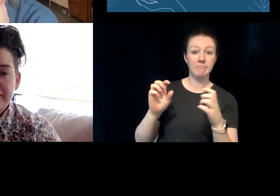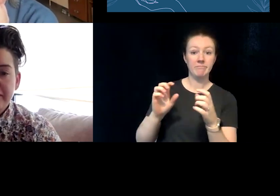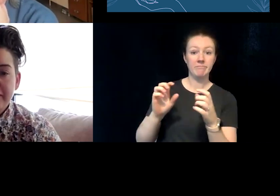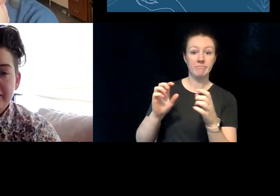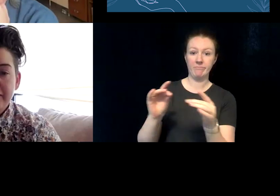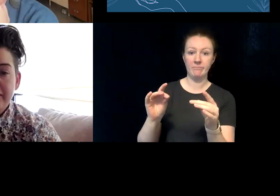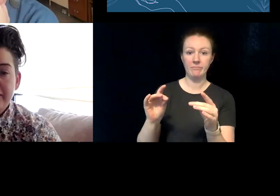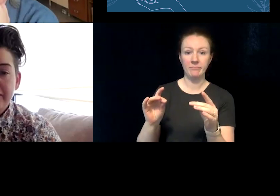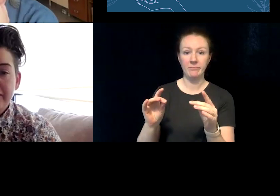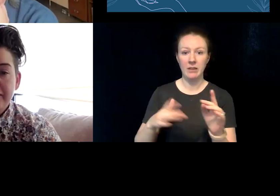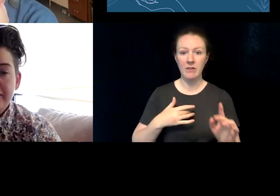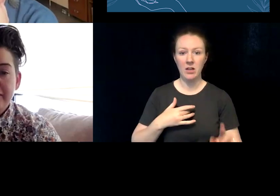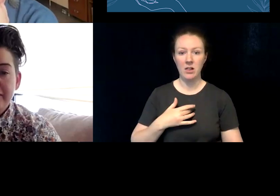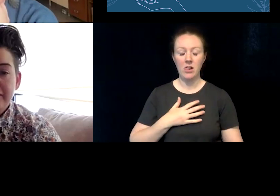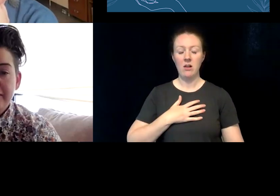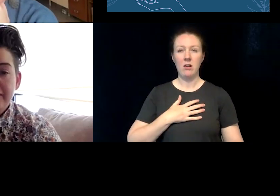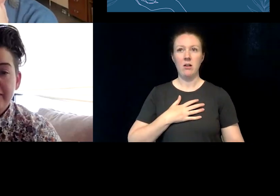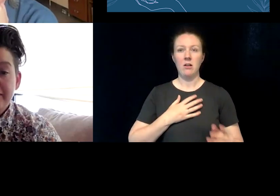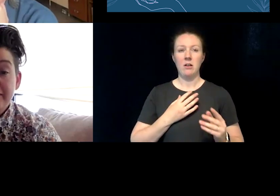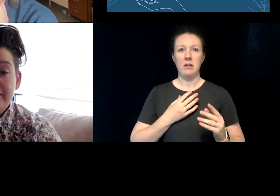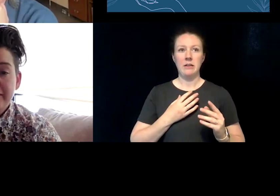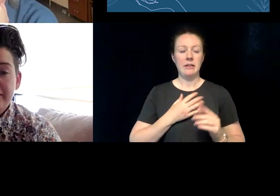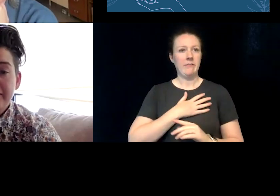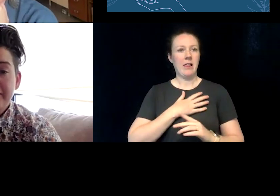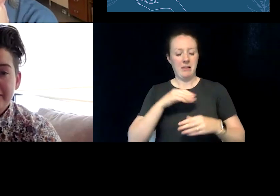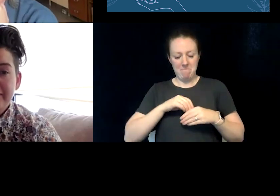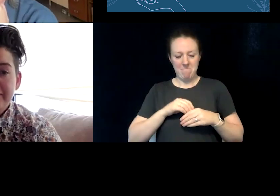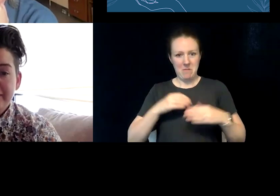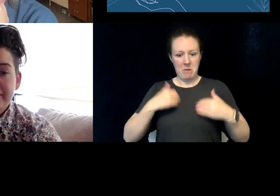Getting an adrenaline spike, just thinking about those two projects.